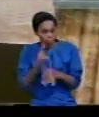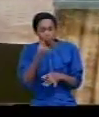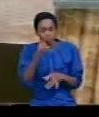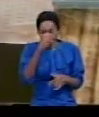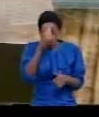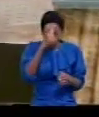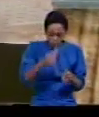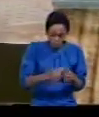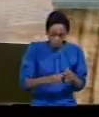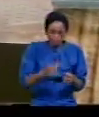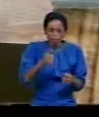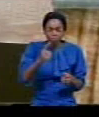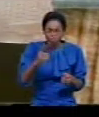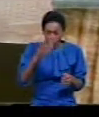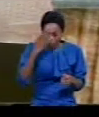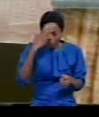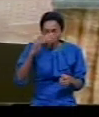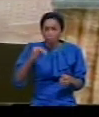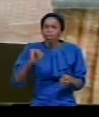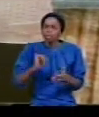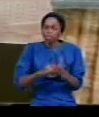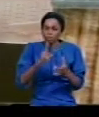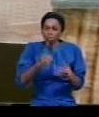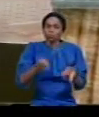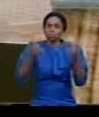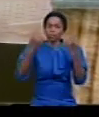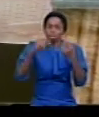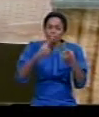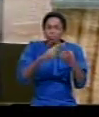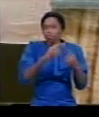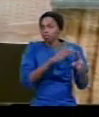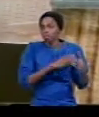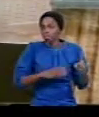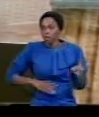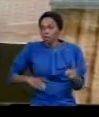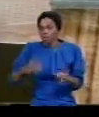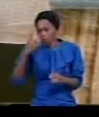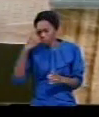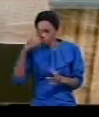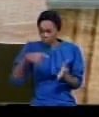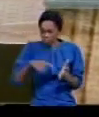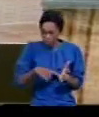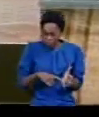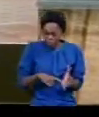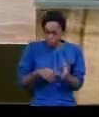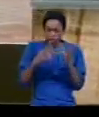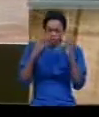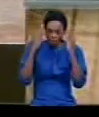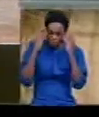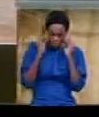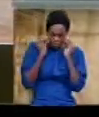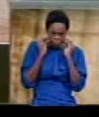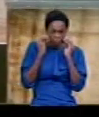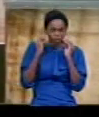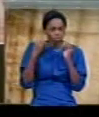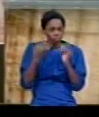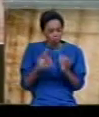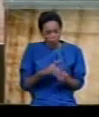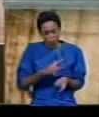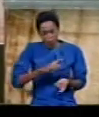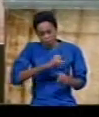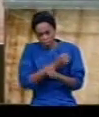you came to Christ for this definite experience of real